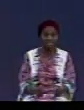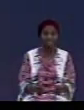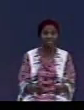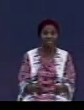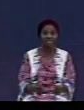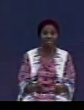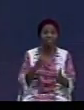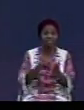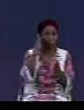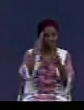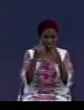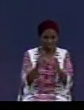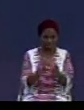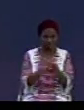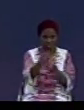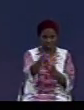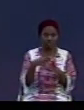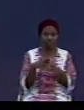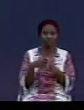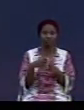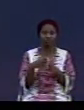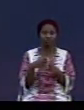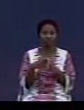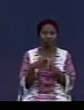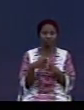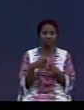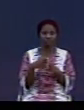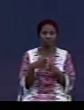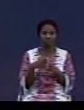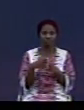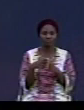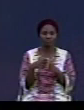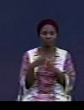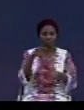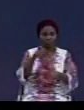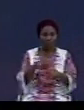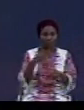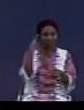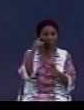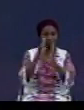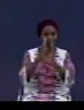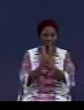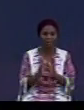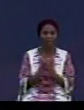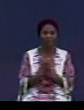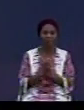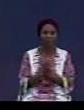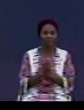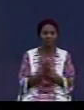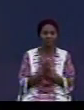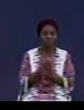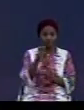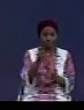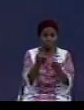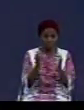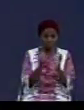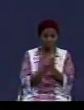will happen to you. Heads bowed, eyes closed. You want that